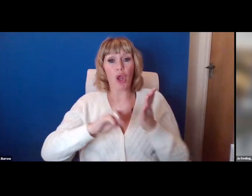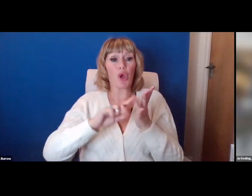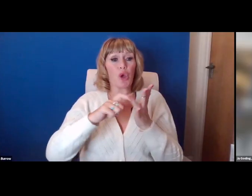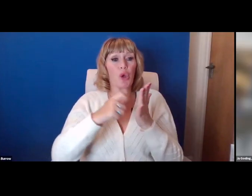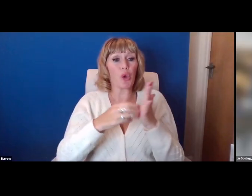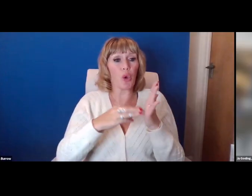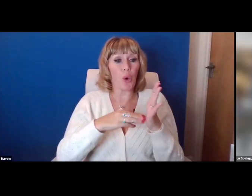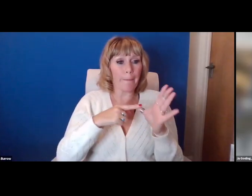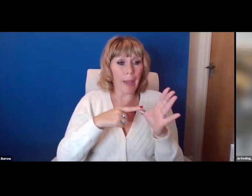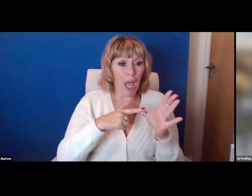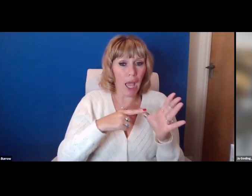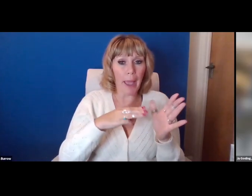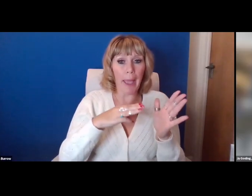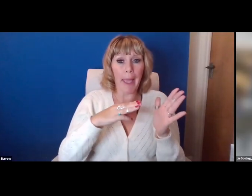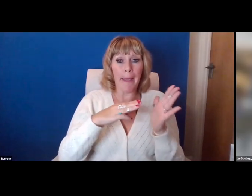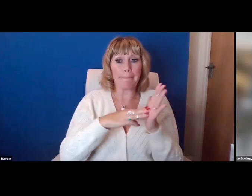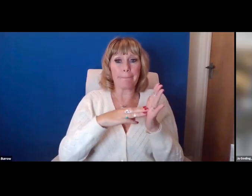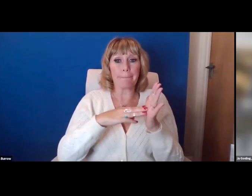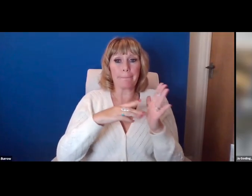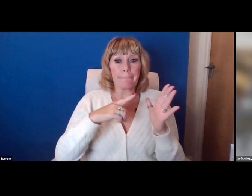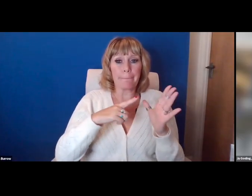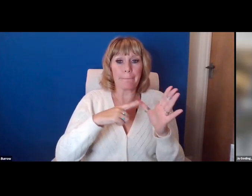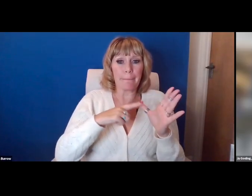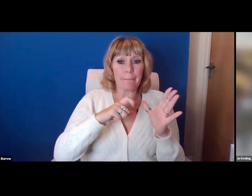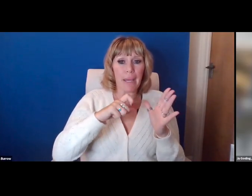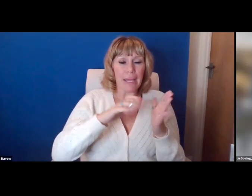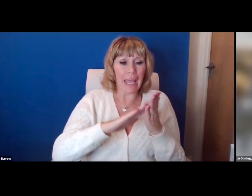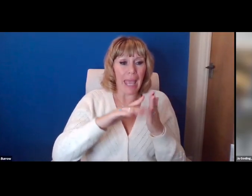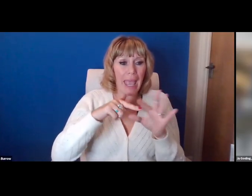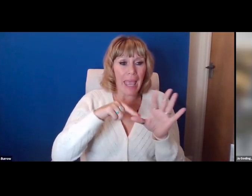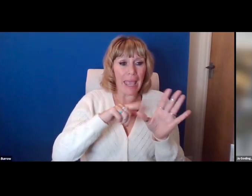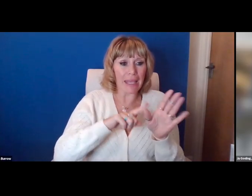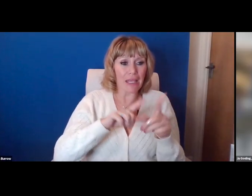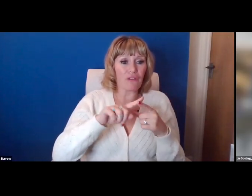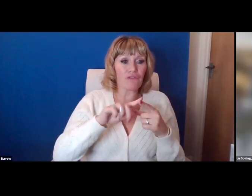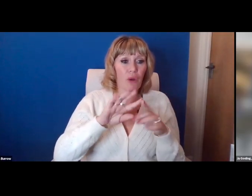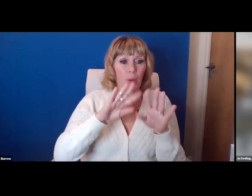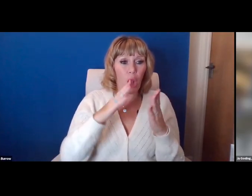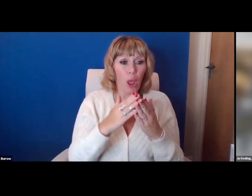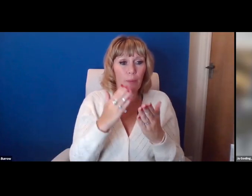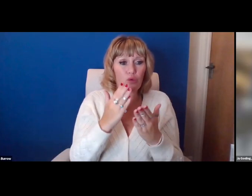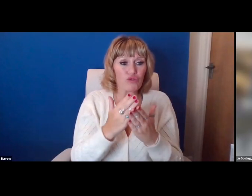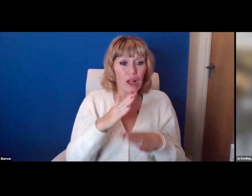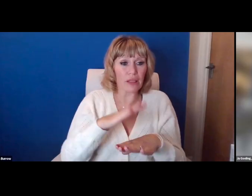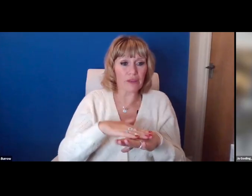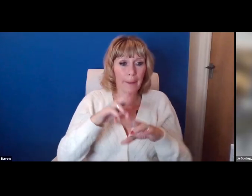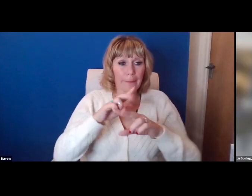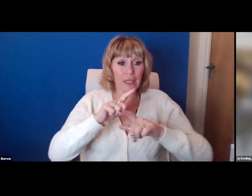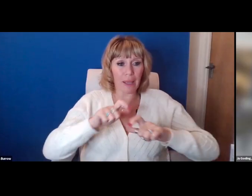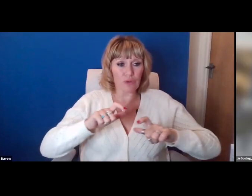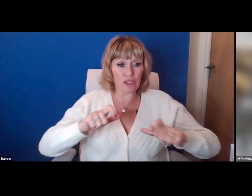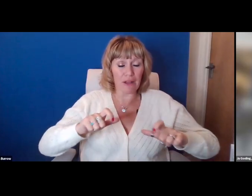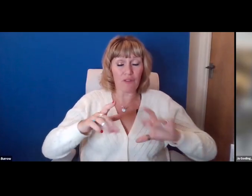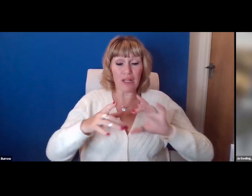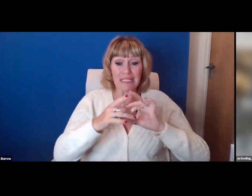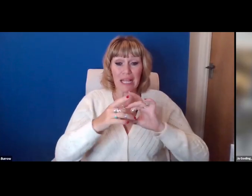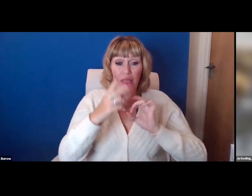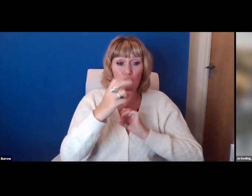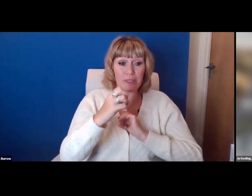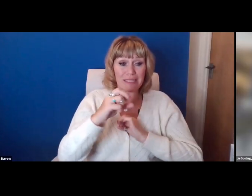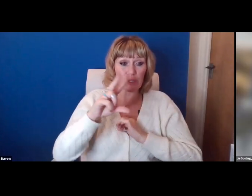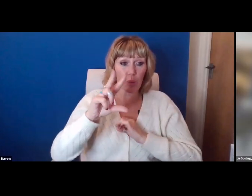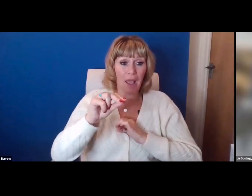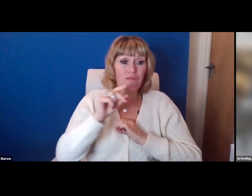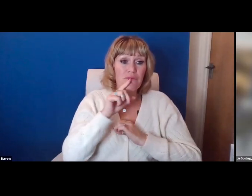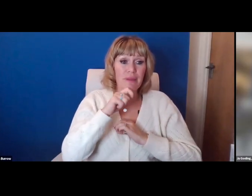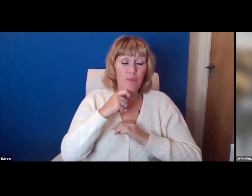Real Time Captioning, to everyone from the Together 2012 team who's been working behind the scenes tonight, to